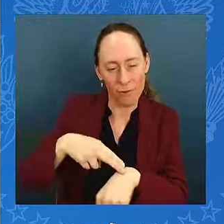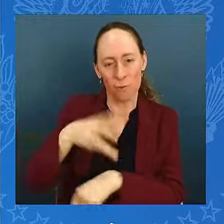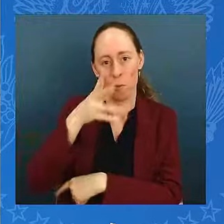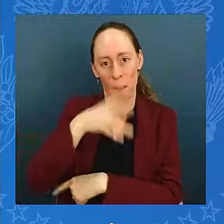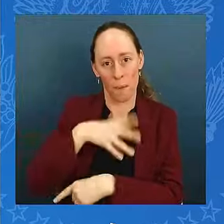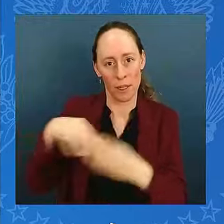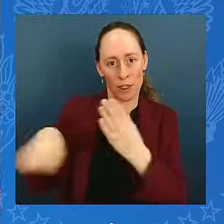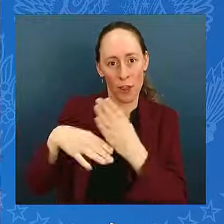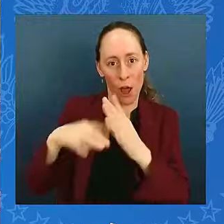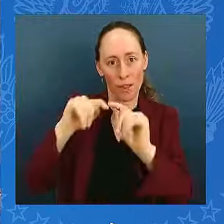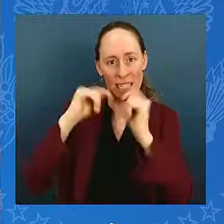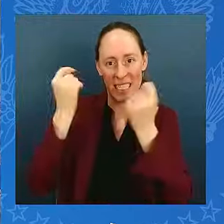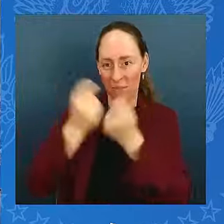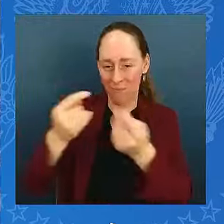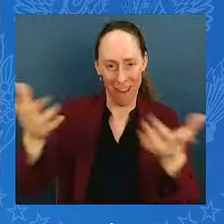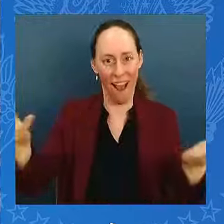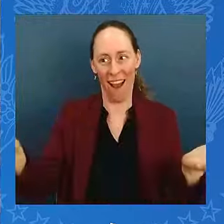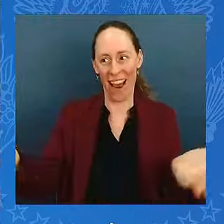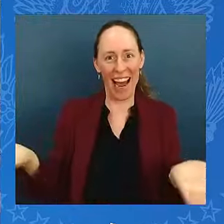F.C.